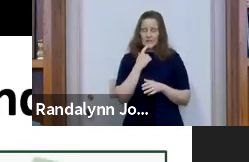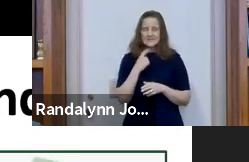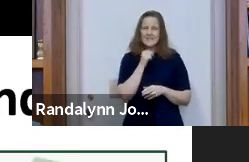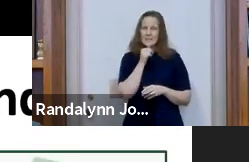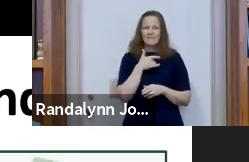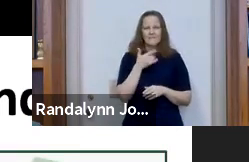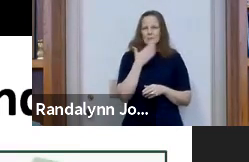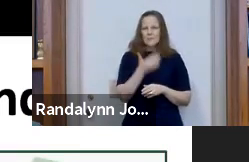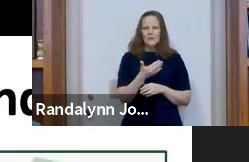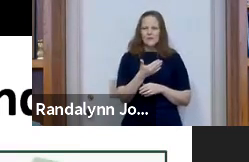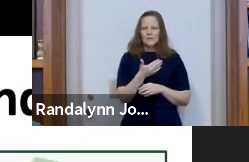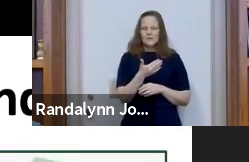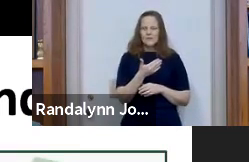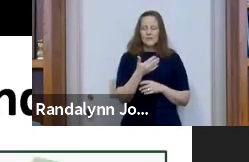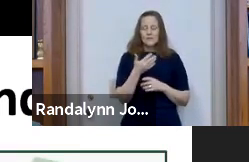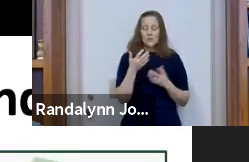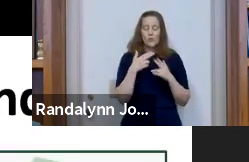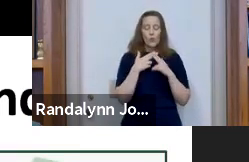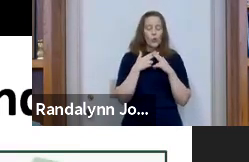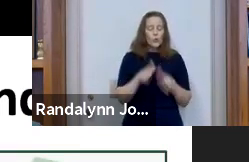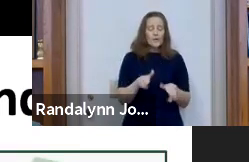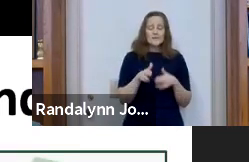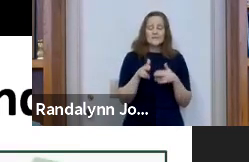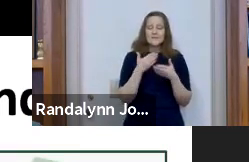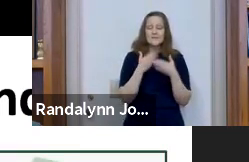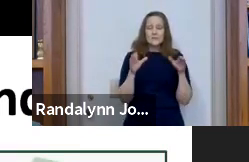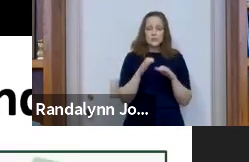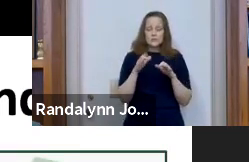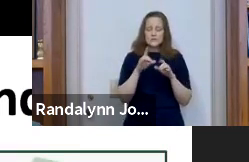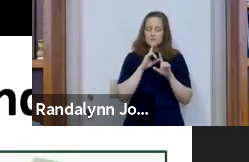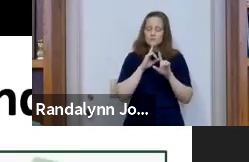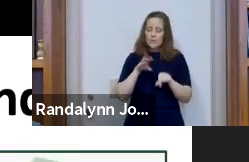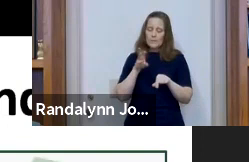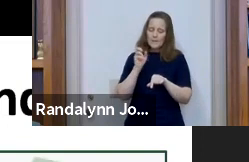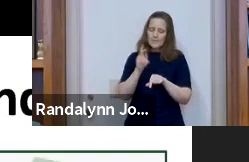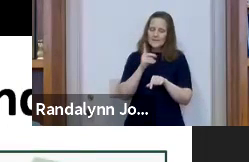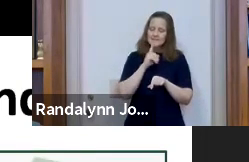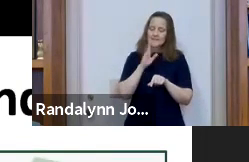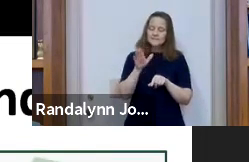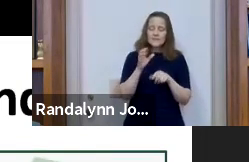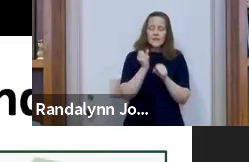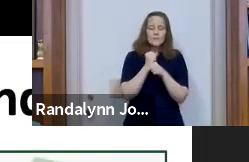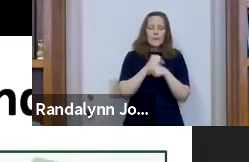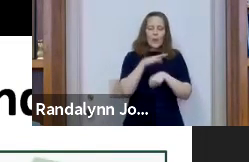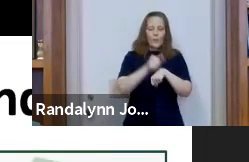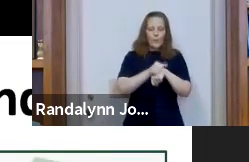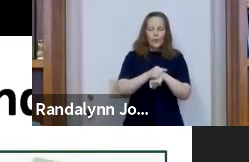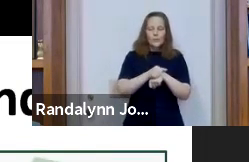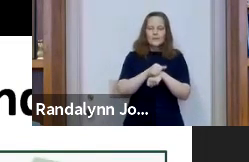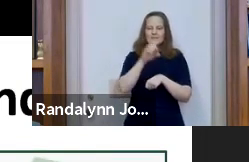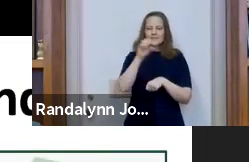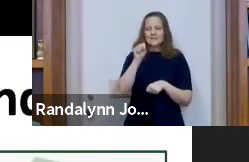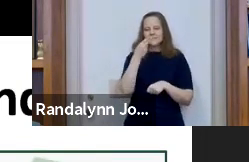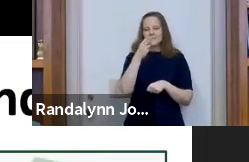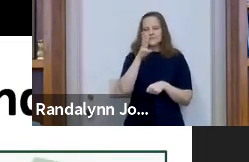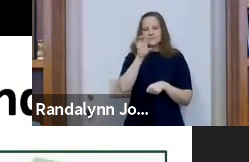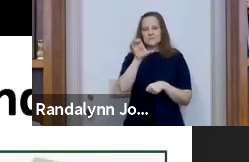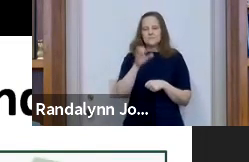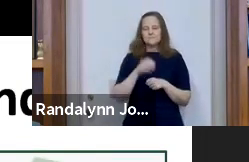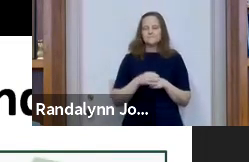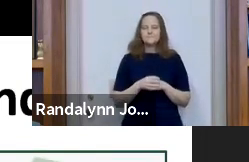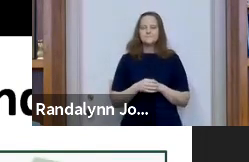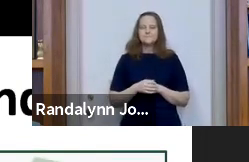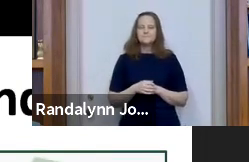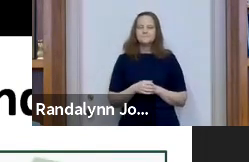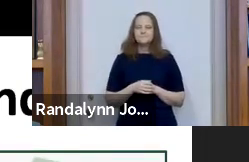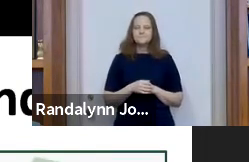well. One of the quickest and easiest things to do is just reply, suggest you make an appointment at the SHWC and we can get you fixed up.